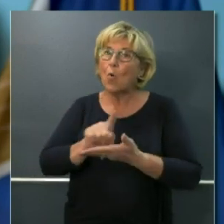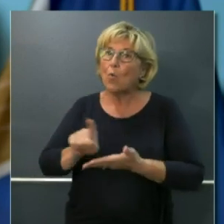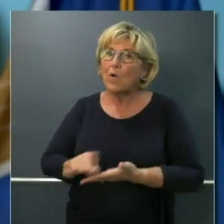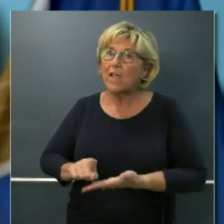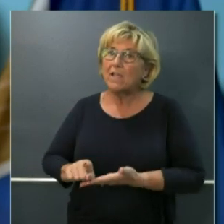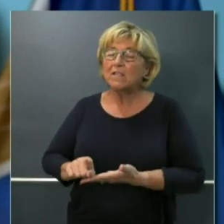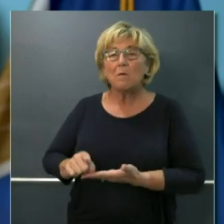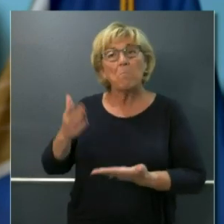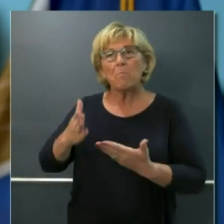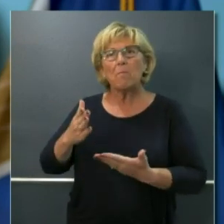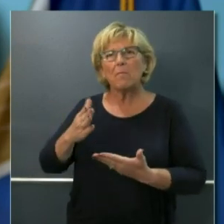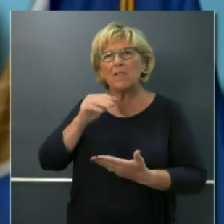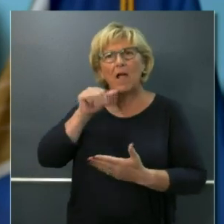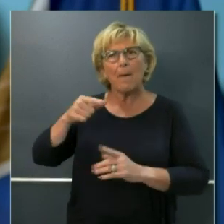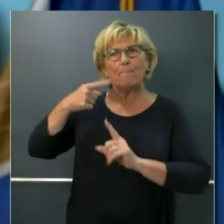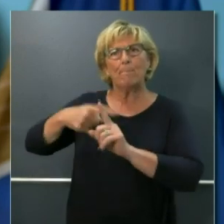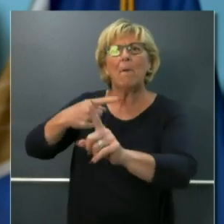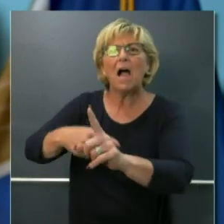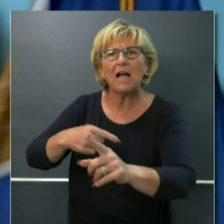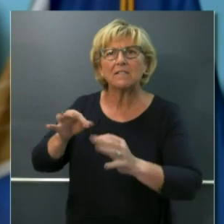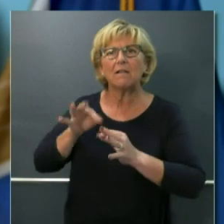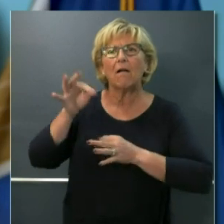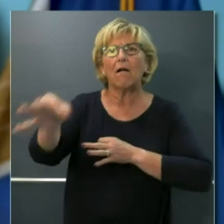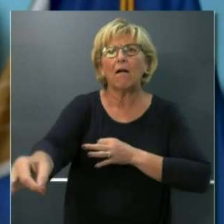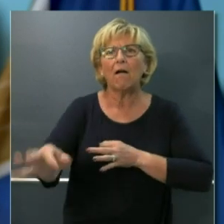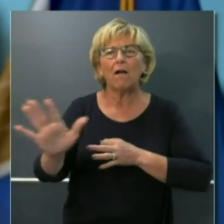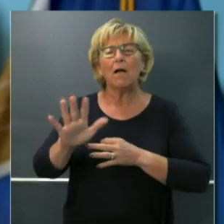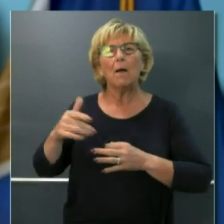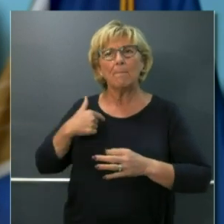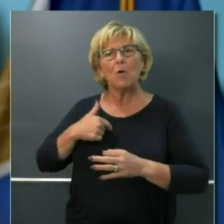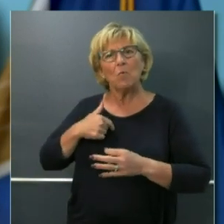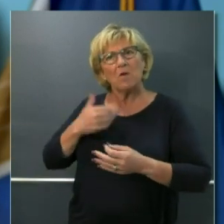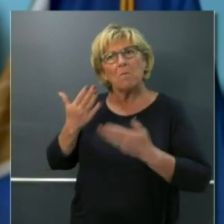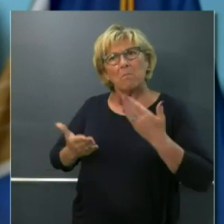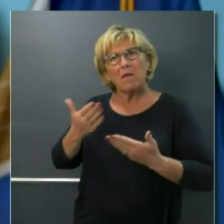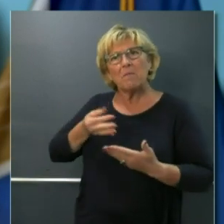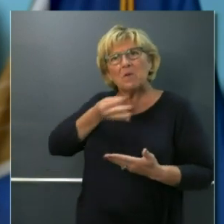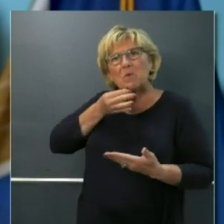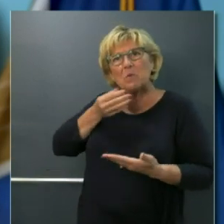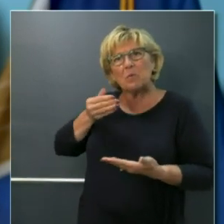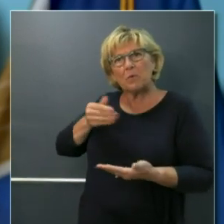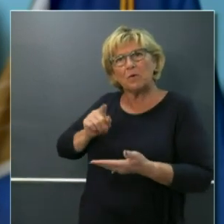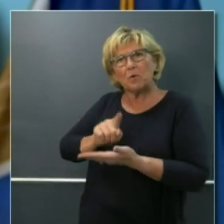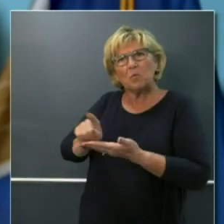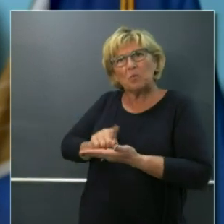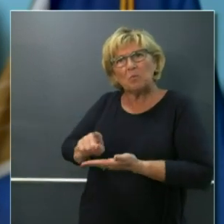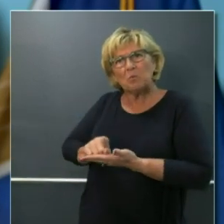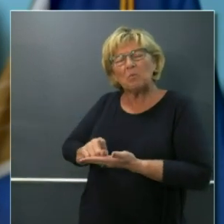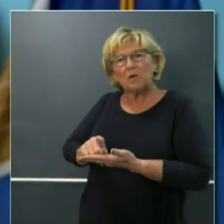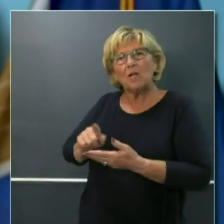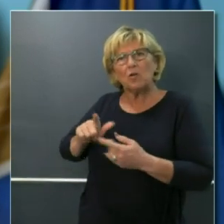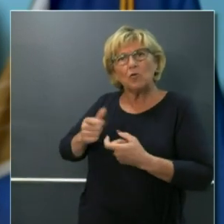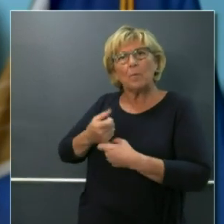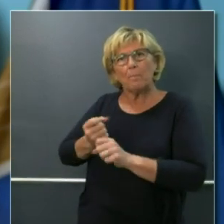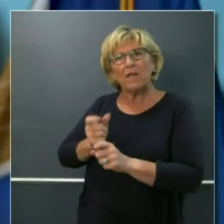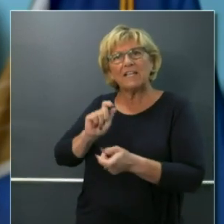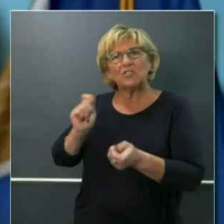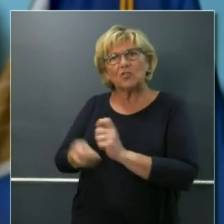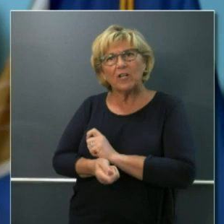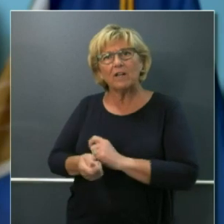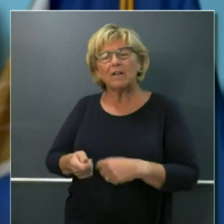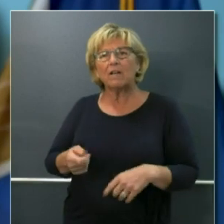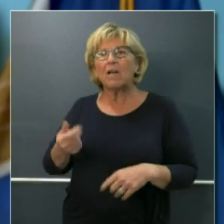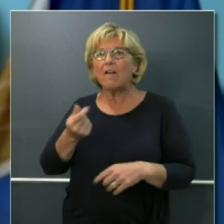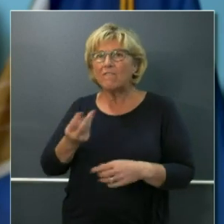not months away from making meaningful modifications to that indicator and in this space.